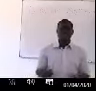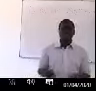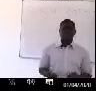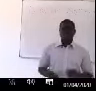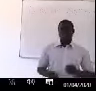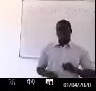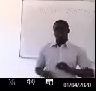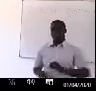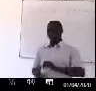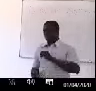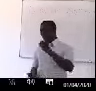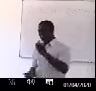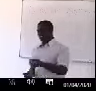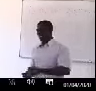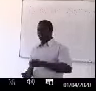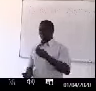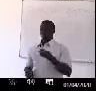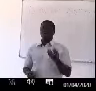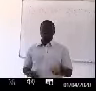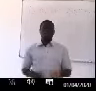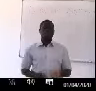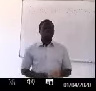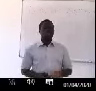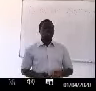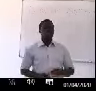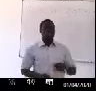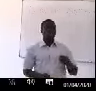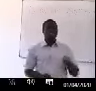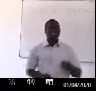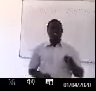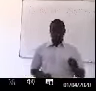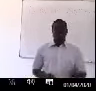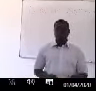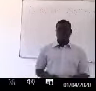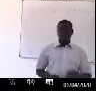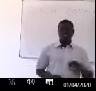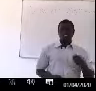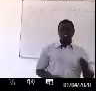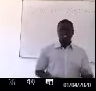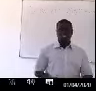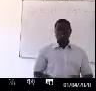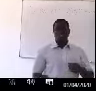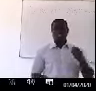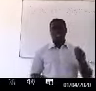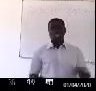without thinking about it. So now the condition reflex, that means that you learn